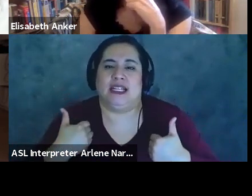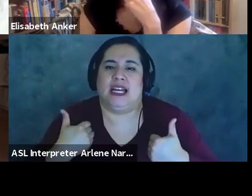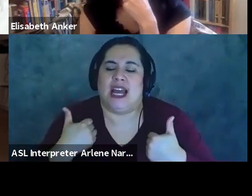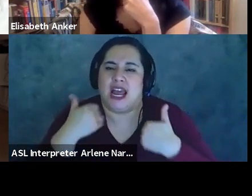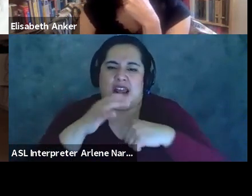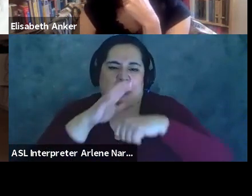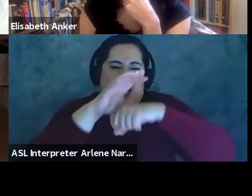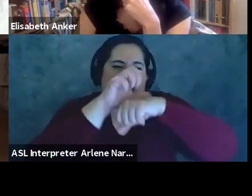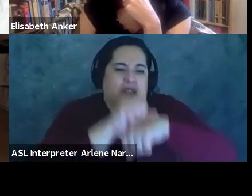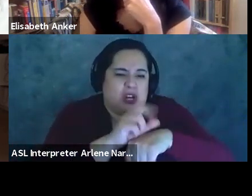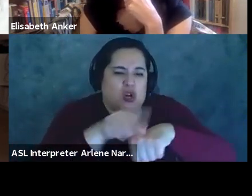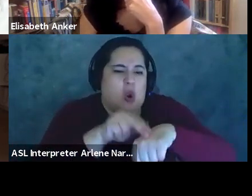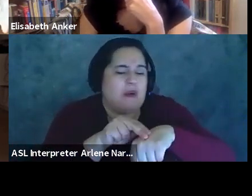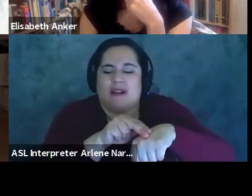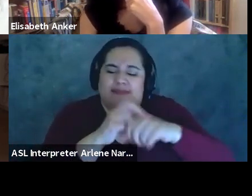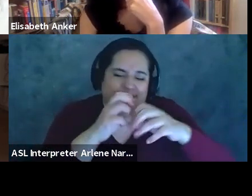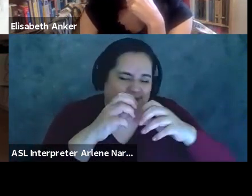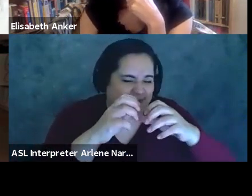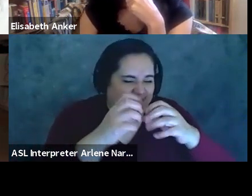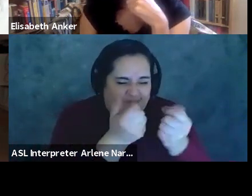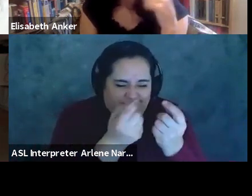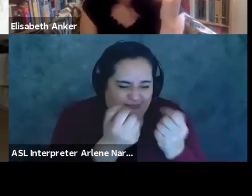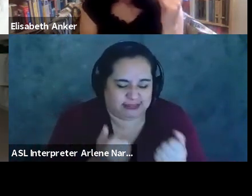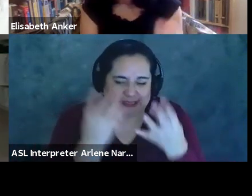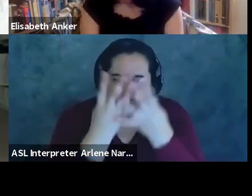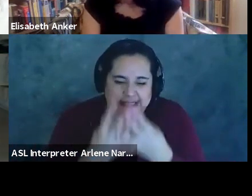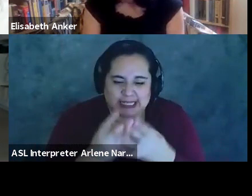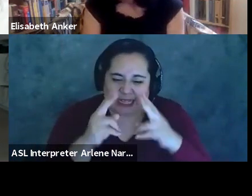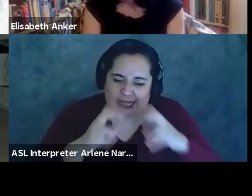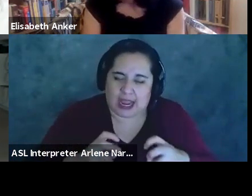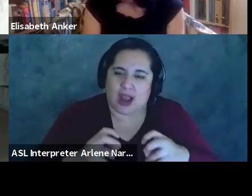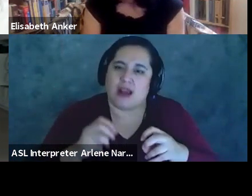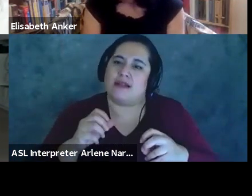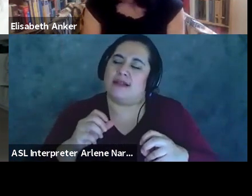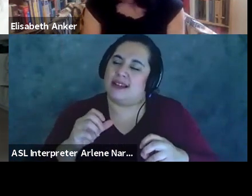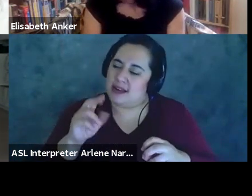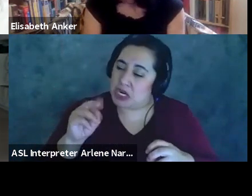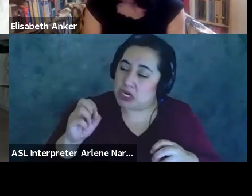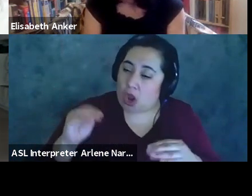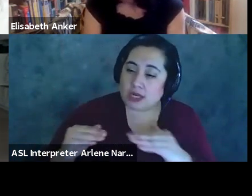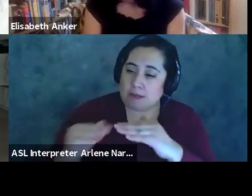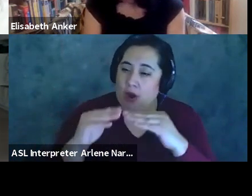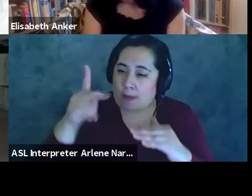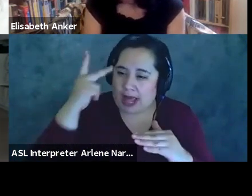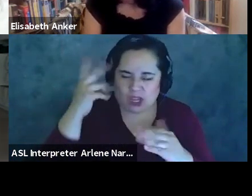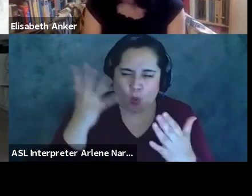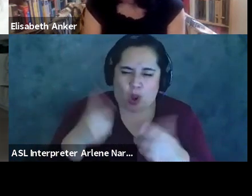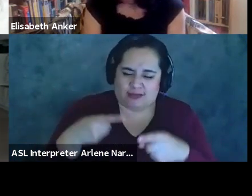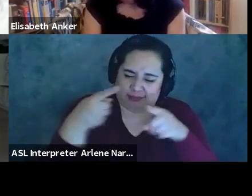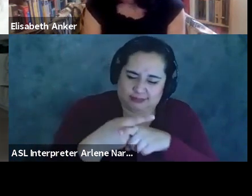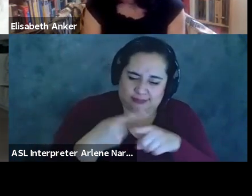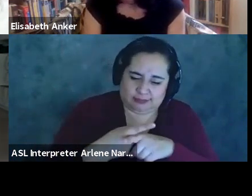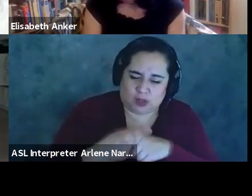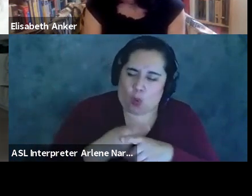or non-idealized way of thinking about democratic politics, thinking really about its internal contradictions and limits,